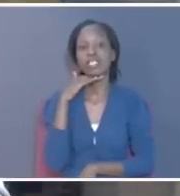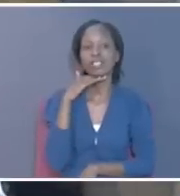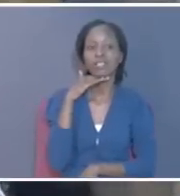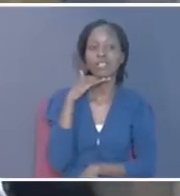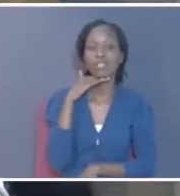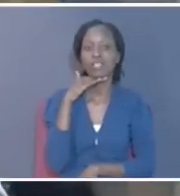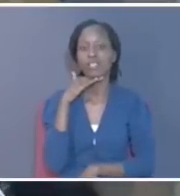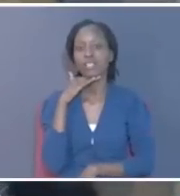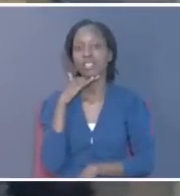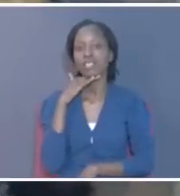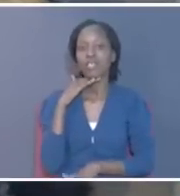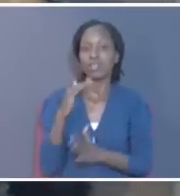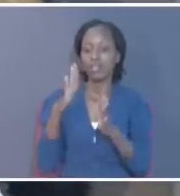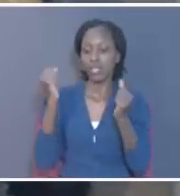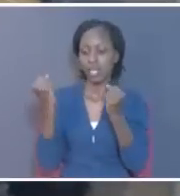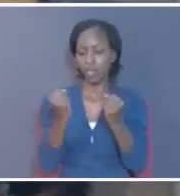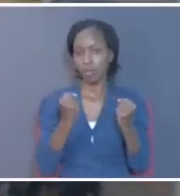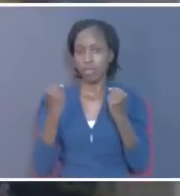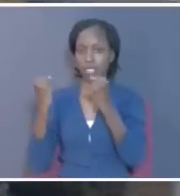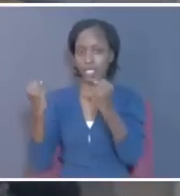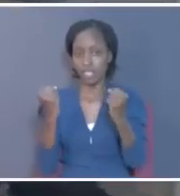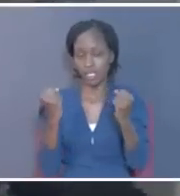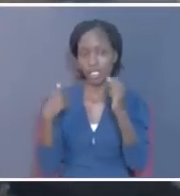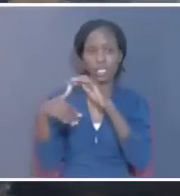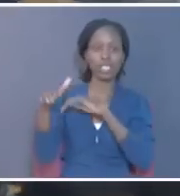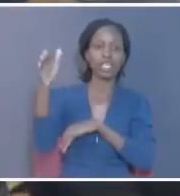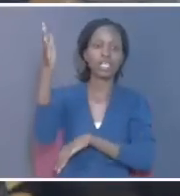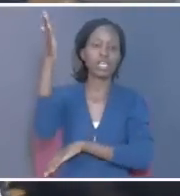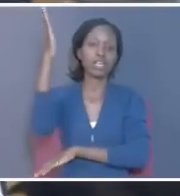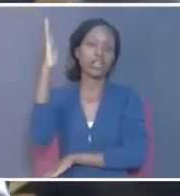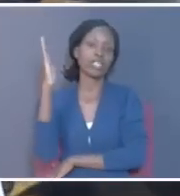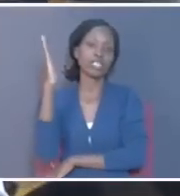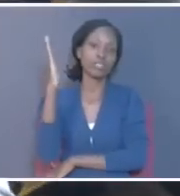Reign in majesty, mighty God.